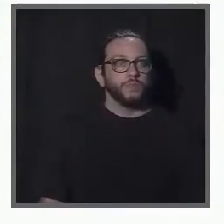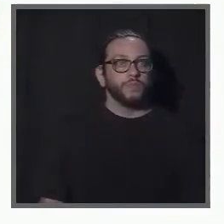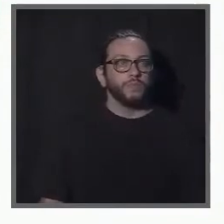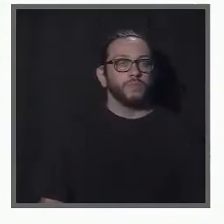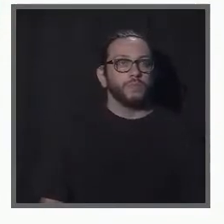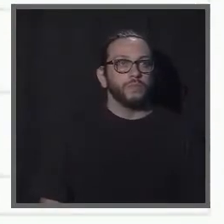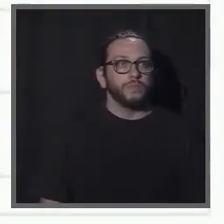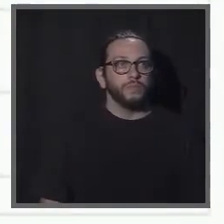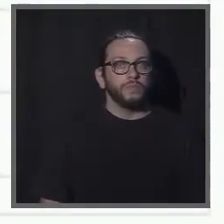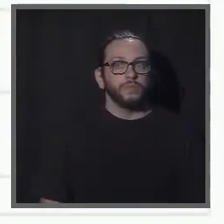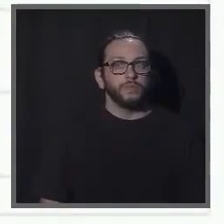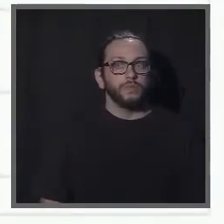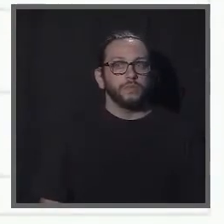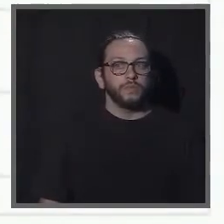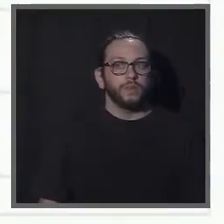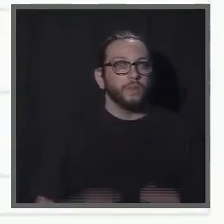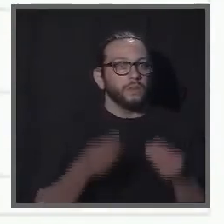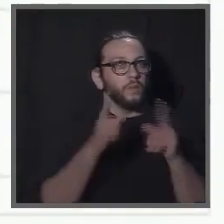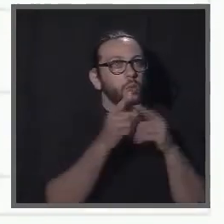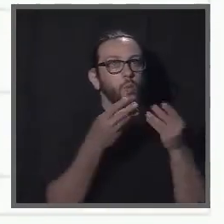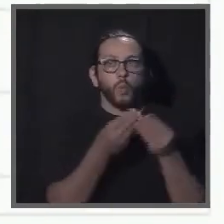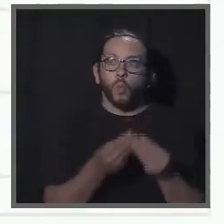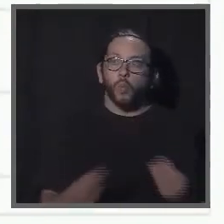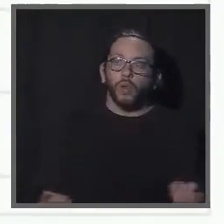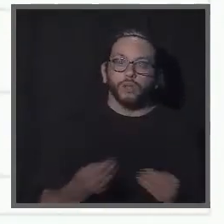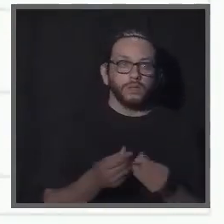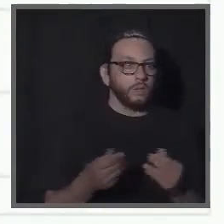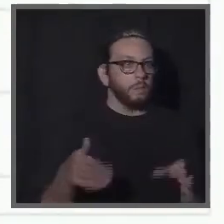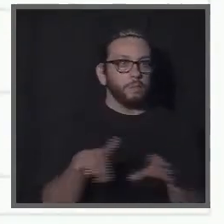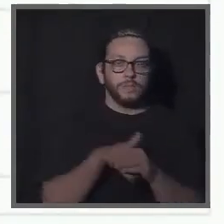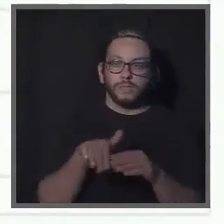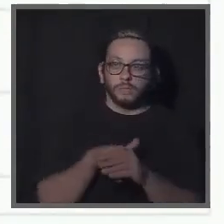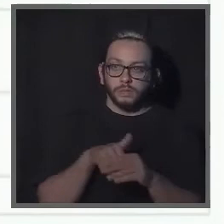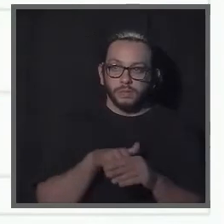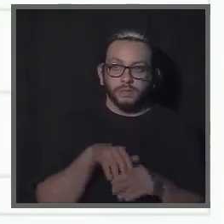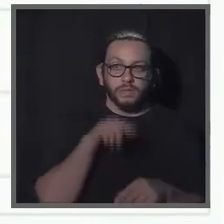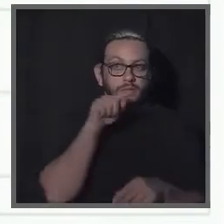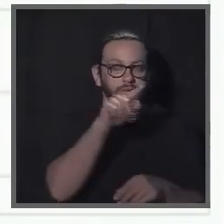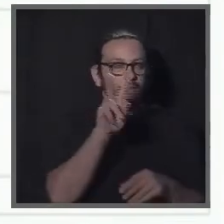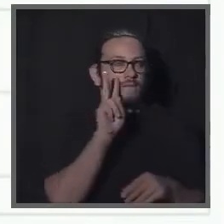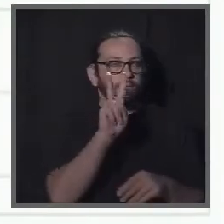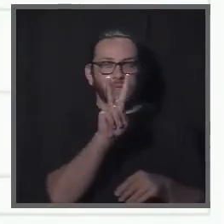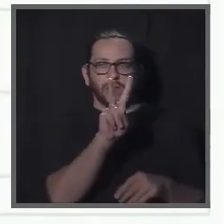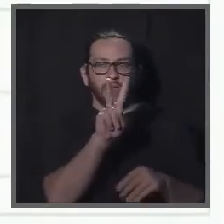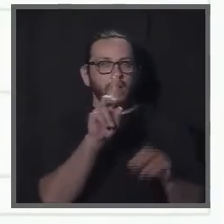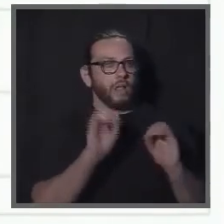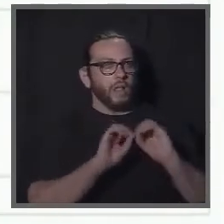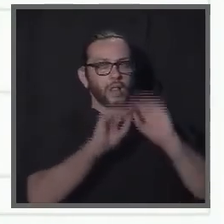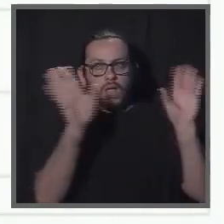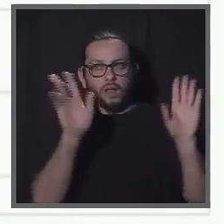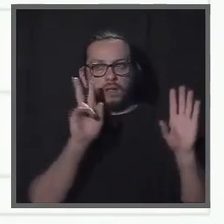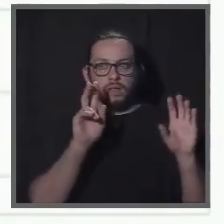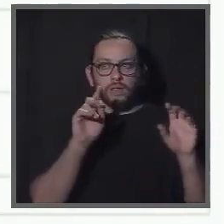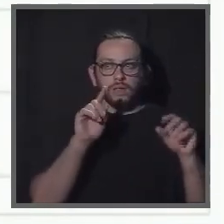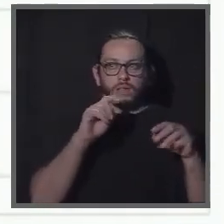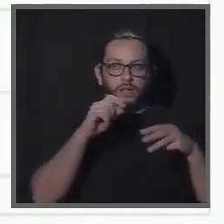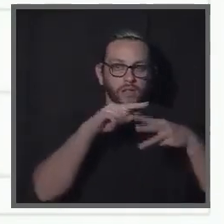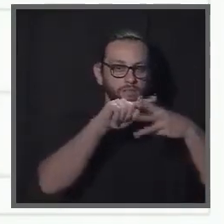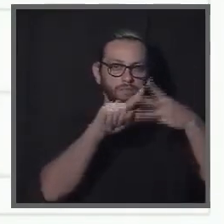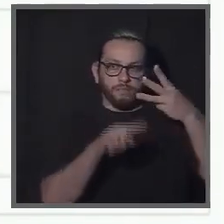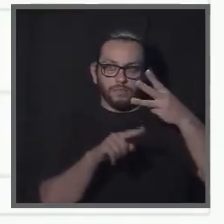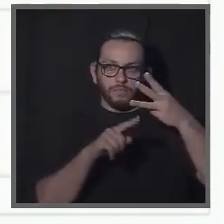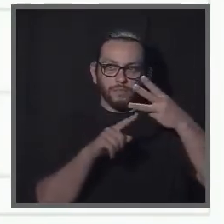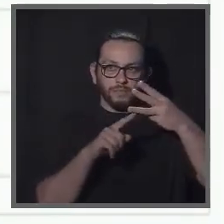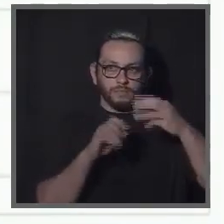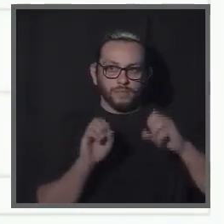So this has to do with the quality of participation. I will address this later. You can see very clearly, let's focus on the first three